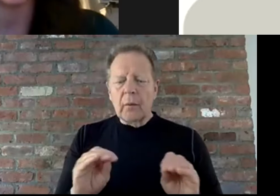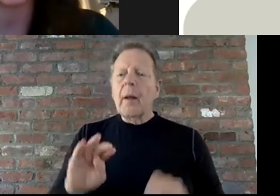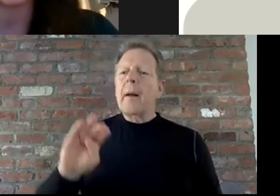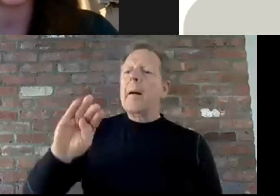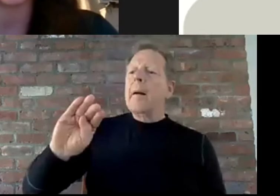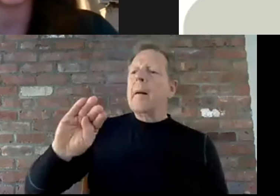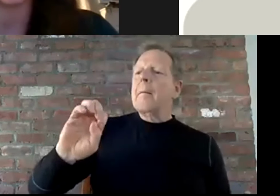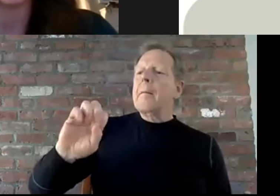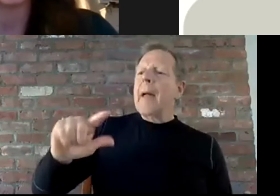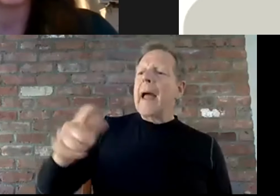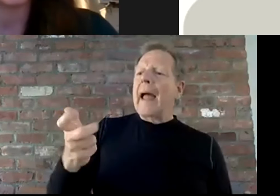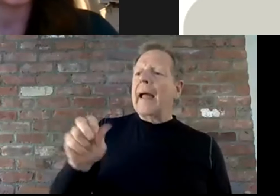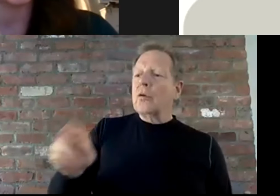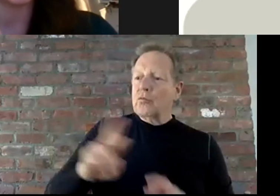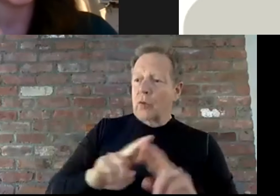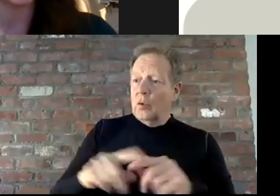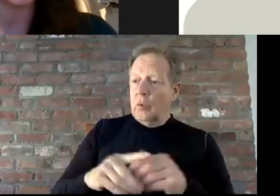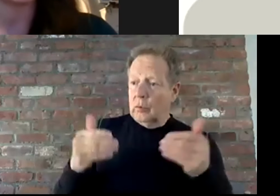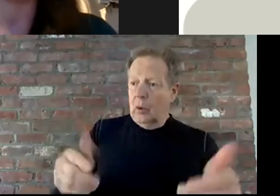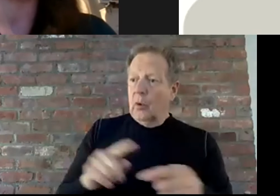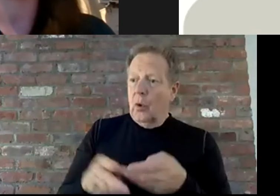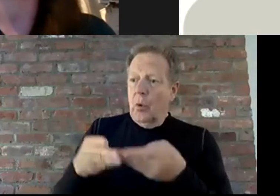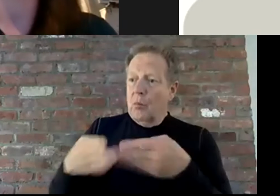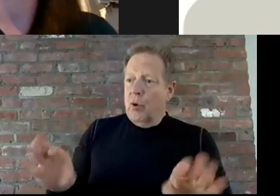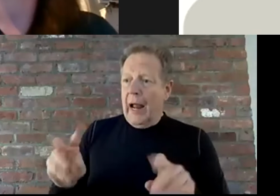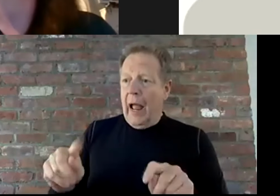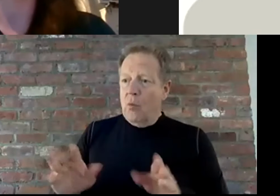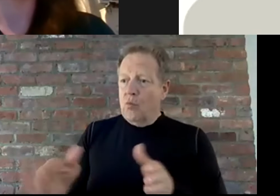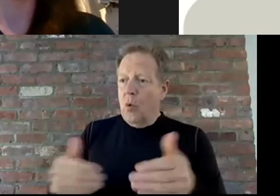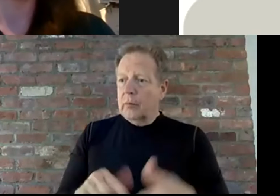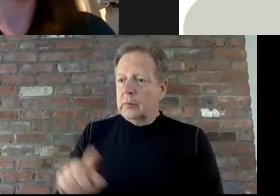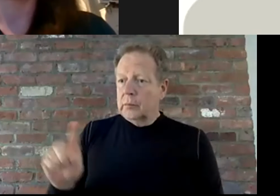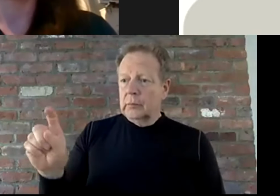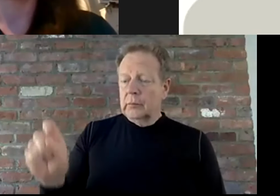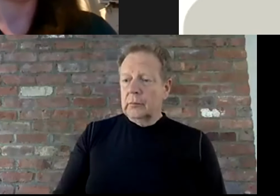are you ready to push us all out into our